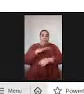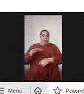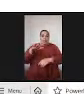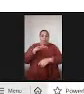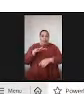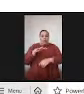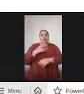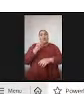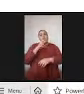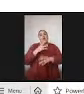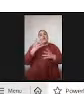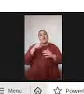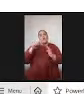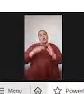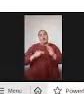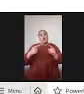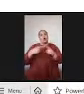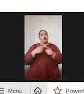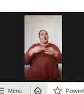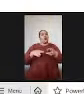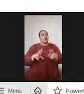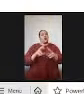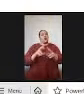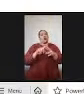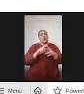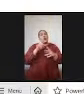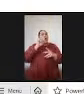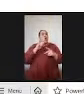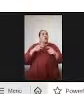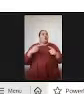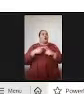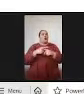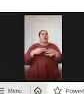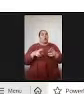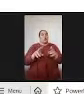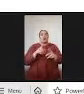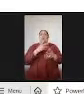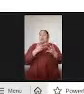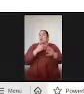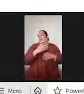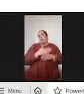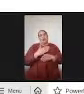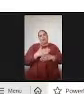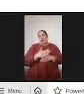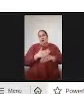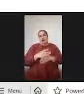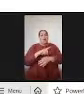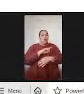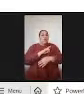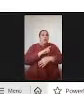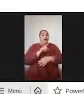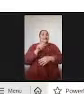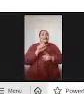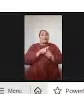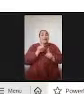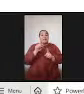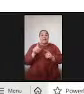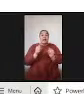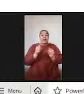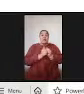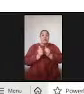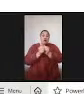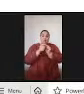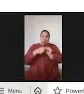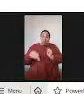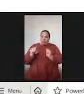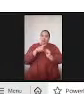or in Lower Crossroad and Old Crossroad may not work, because even those stakeholders may